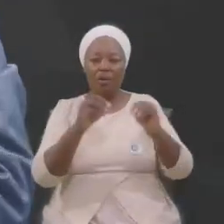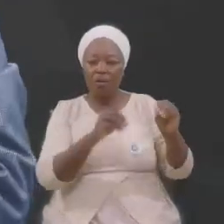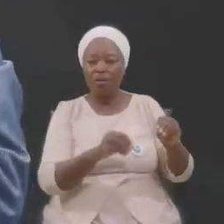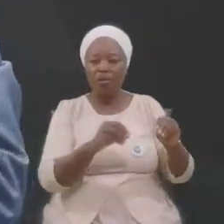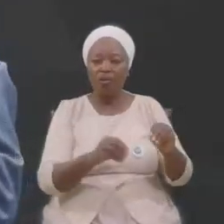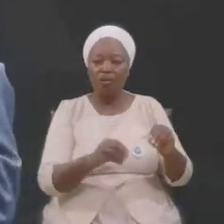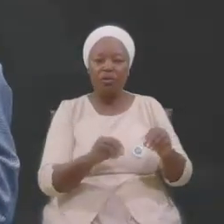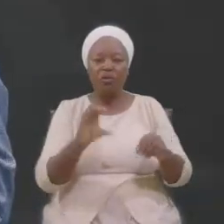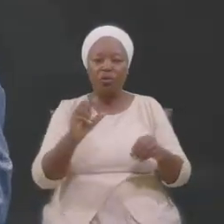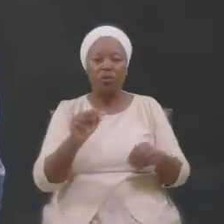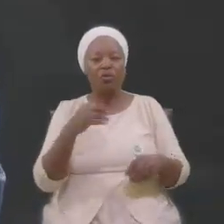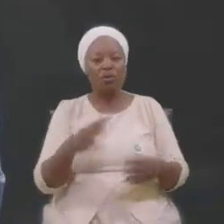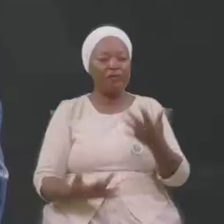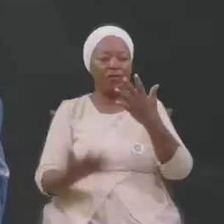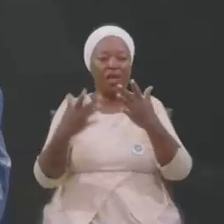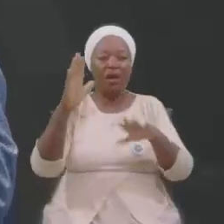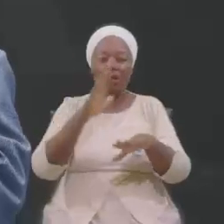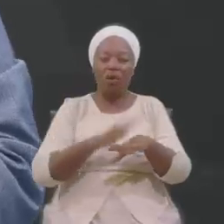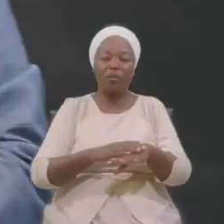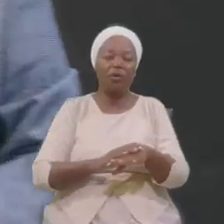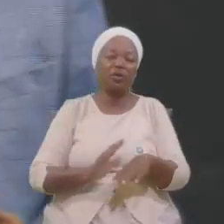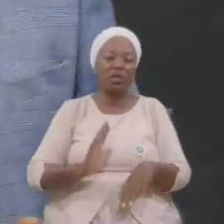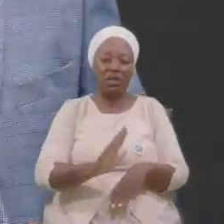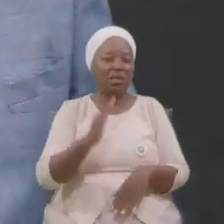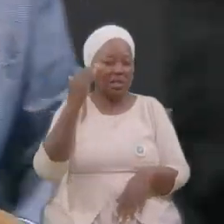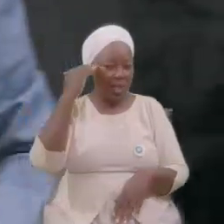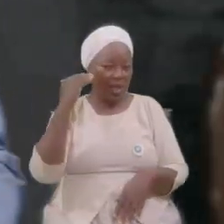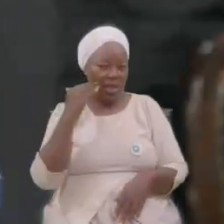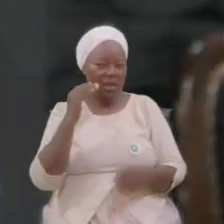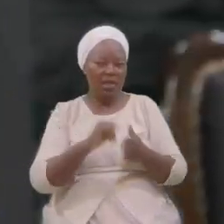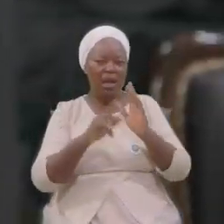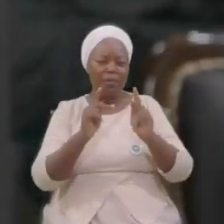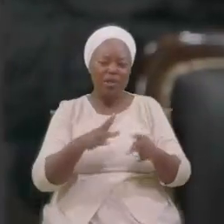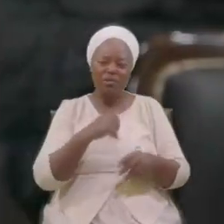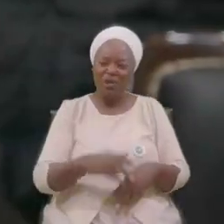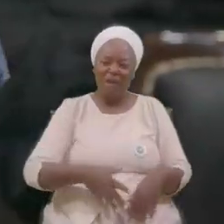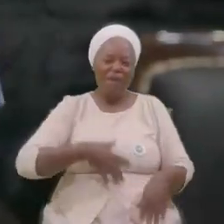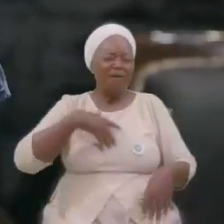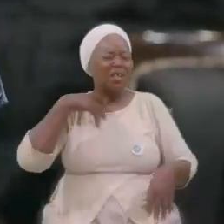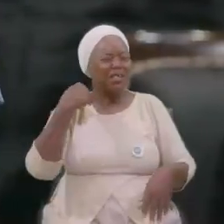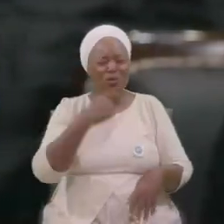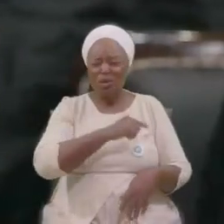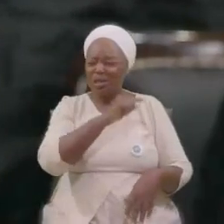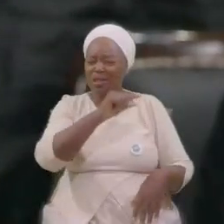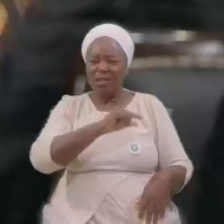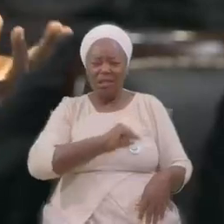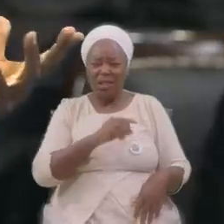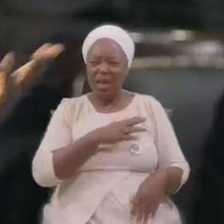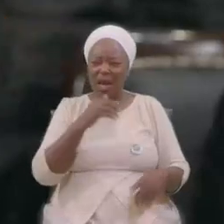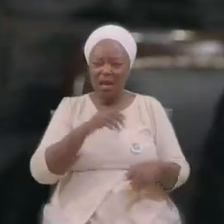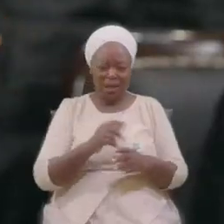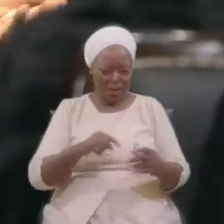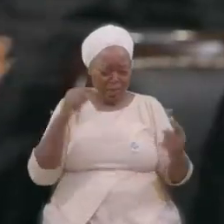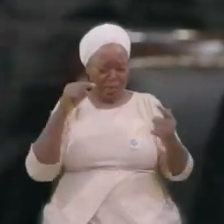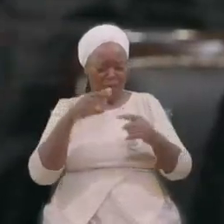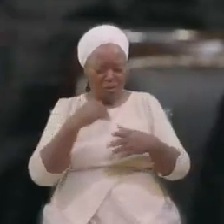of fire on his head. He'll feel so guilty, and the burning sensation will